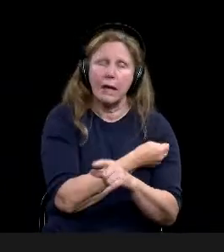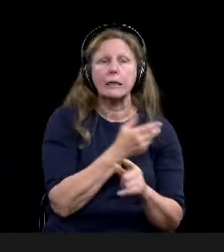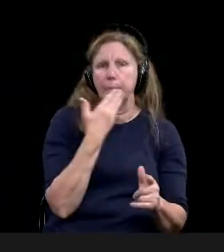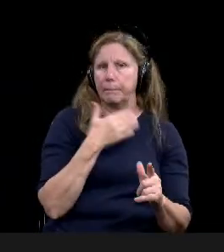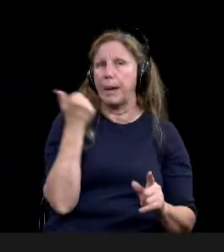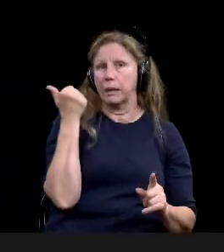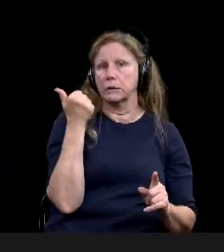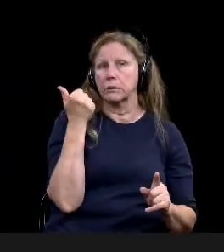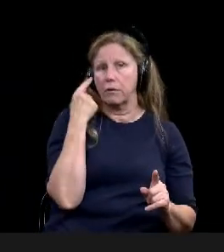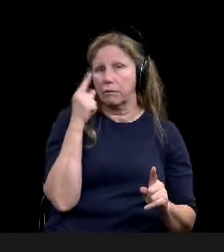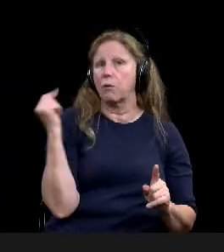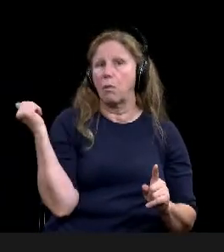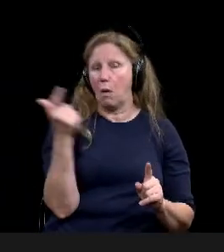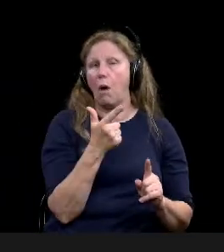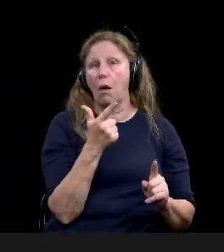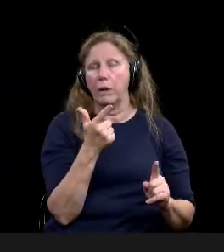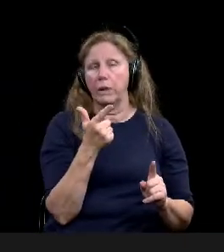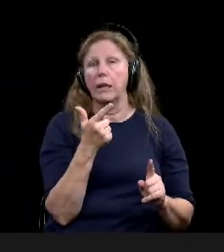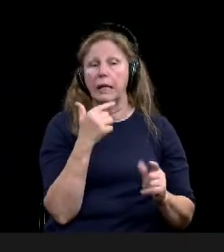vein, I wanted to just